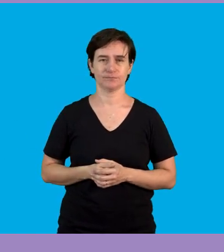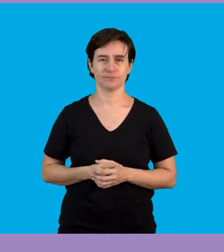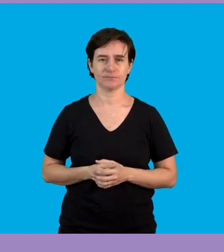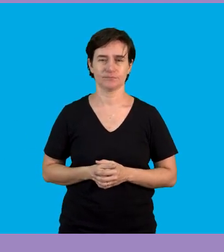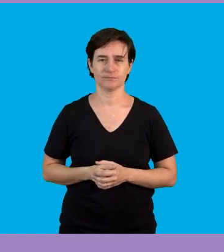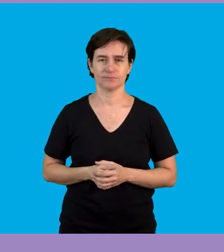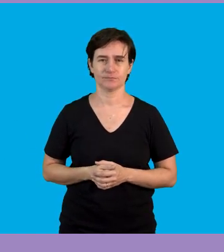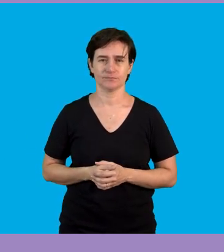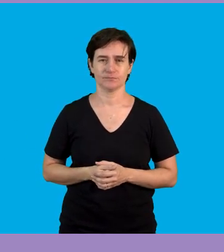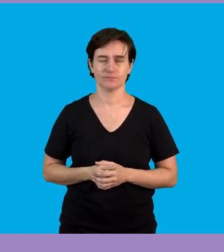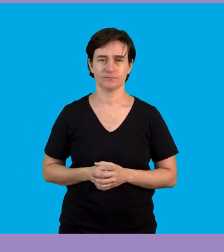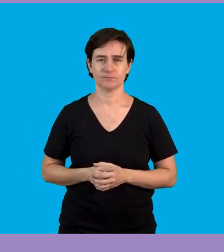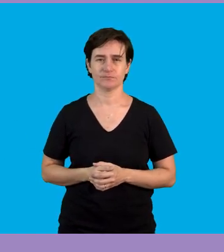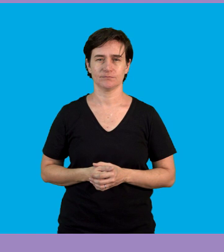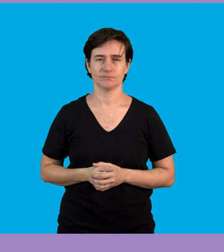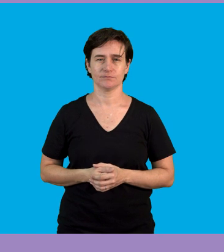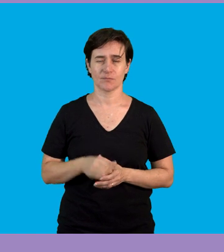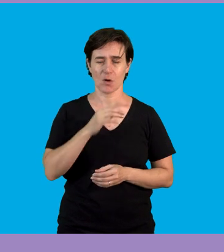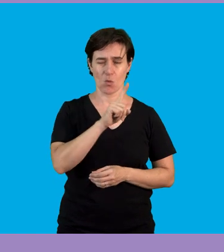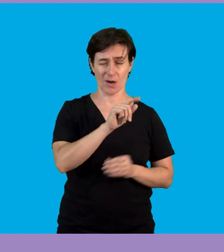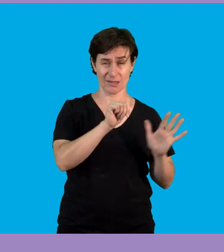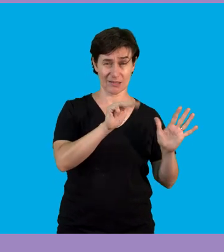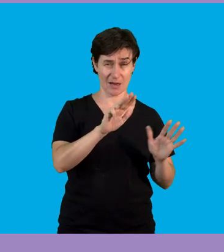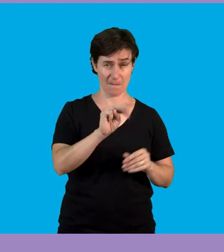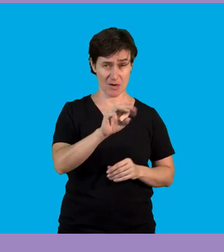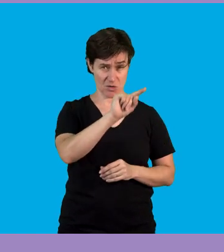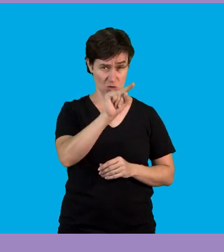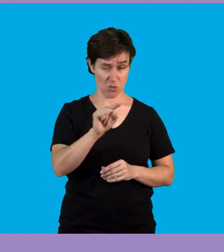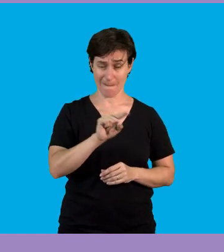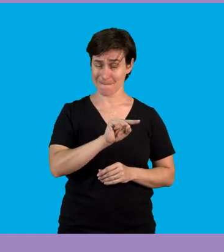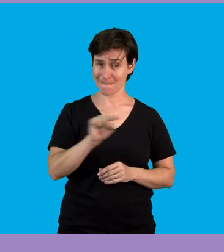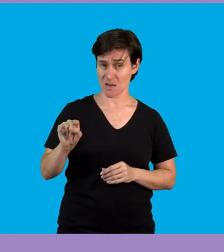Then that means that we are going to have now 169 meters